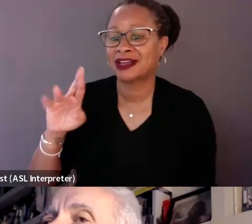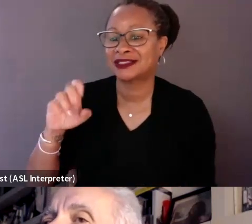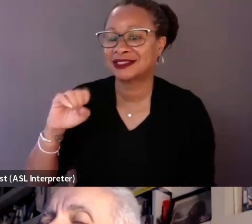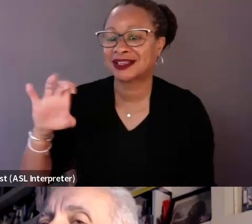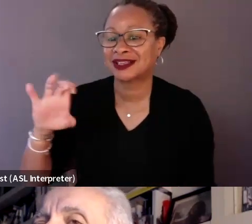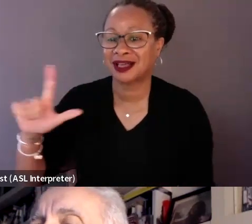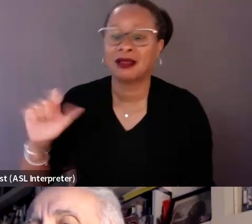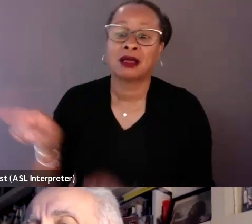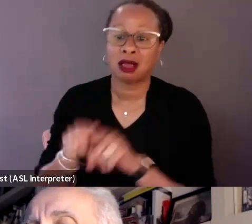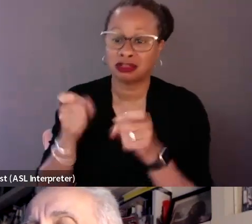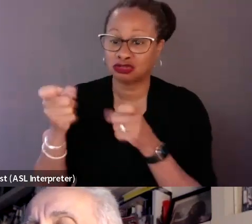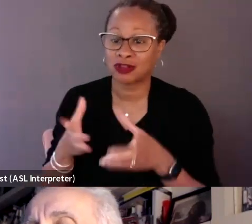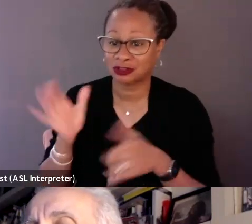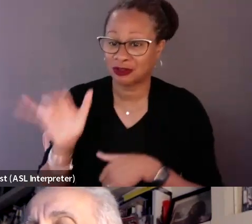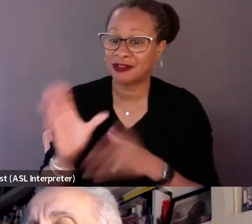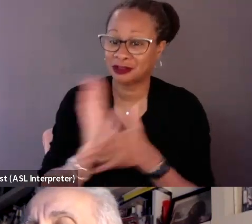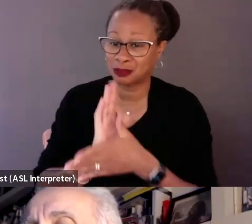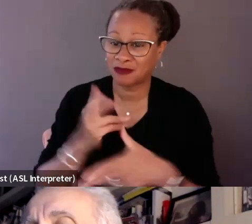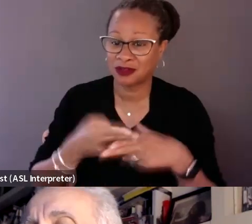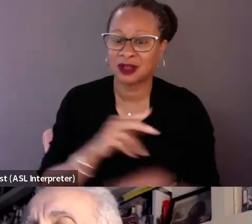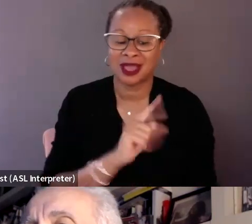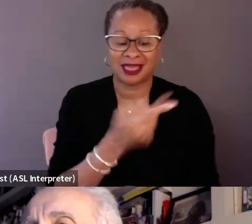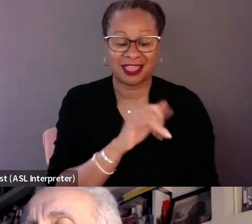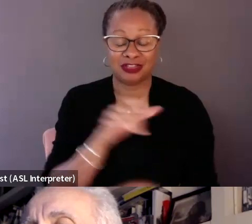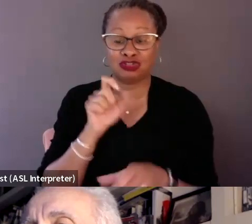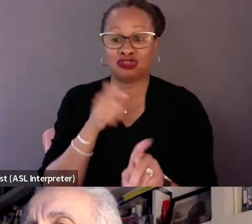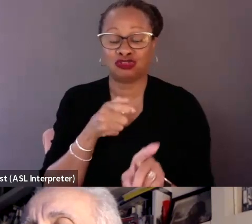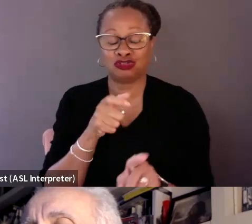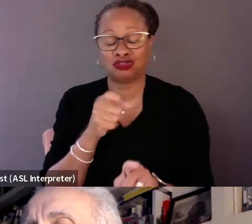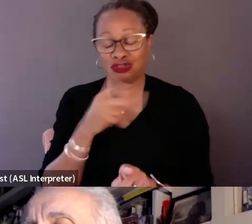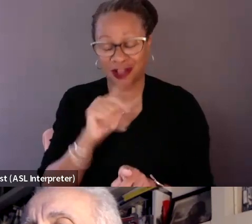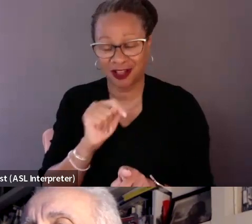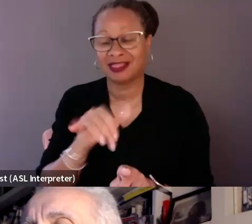the director of the They Shot the Piano Player.